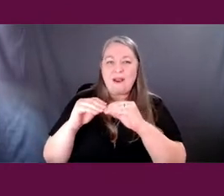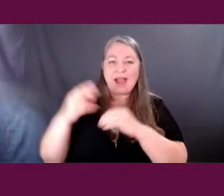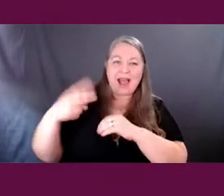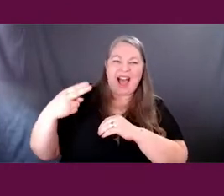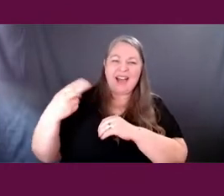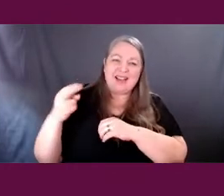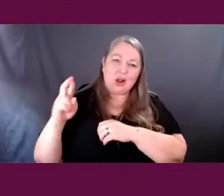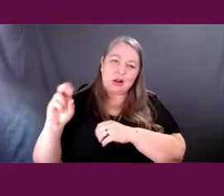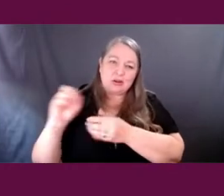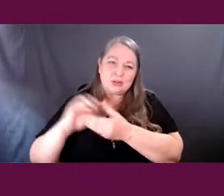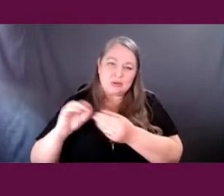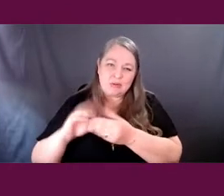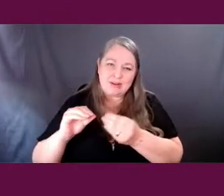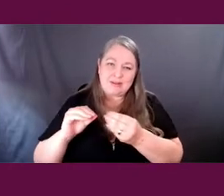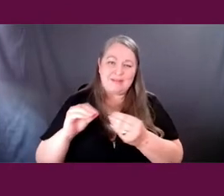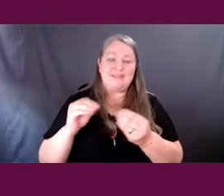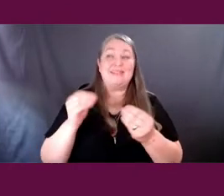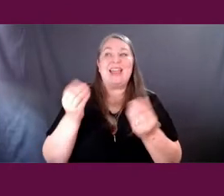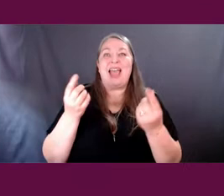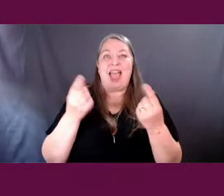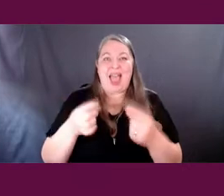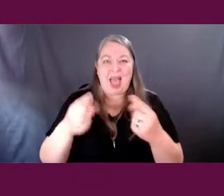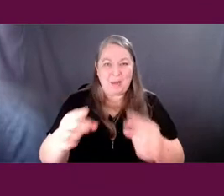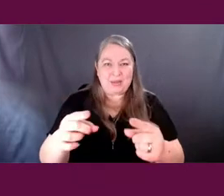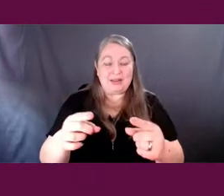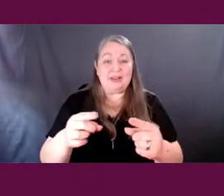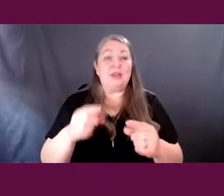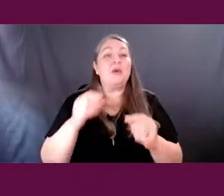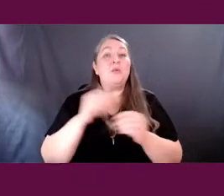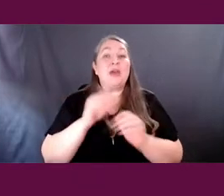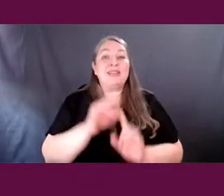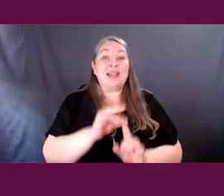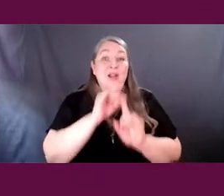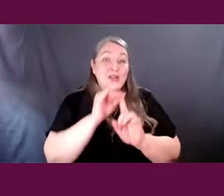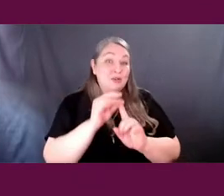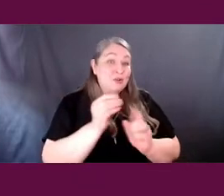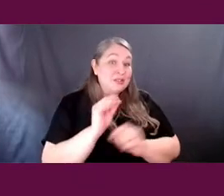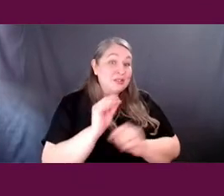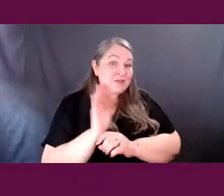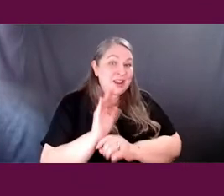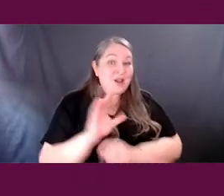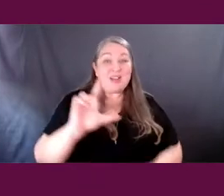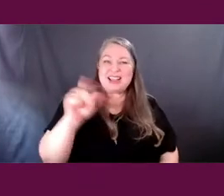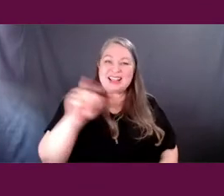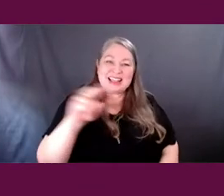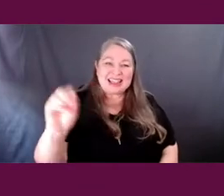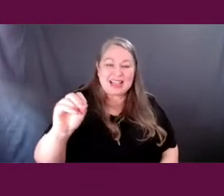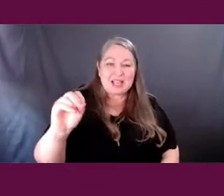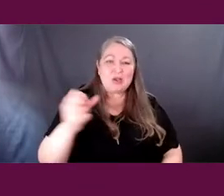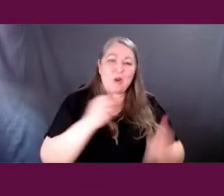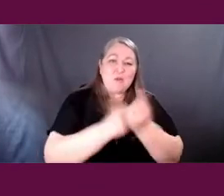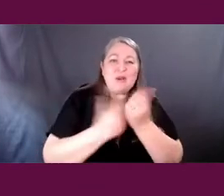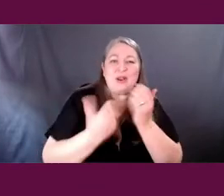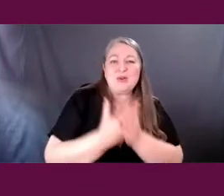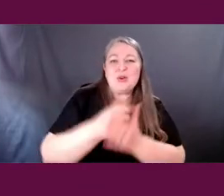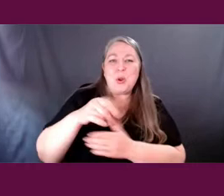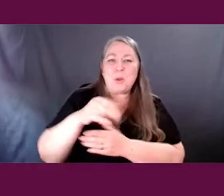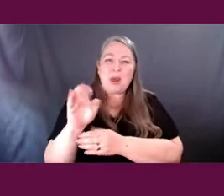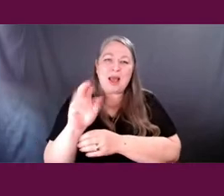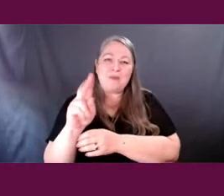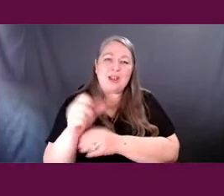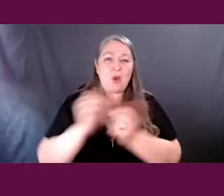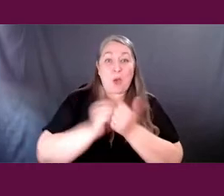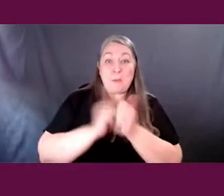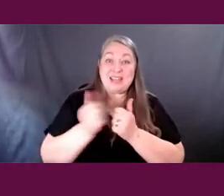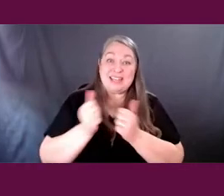the making with an exclusive clip of Lizzo promoting her new Prime Video competition series, Watch Out for the